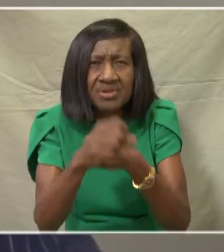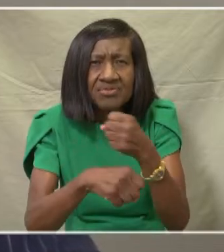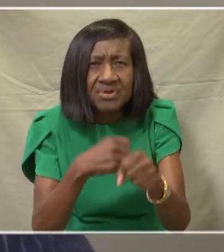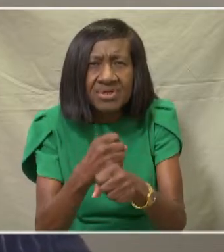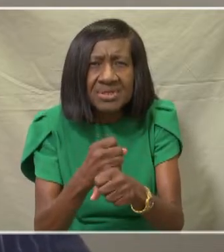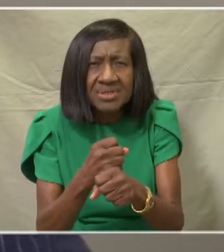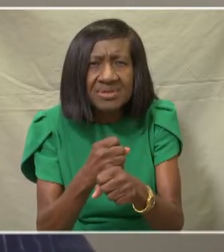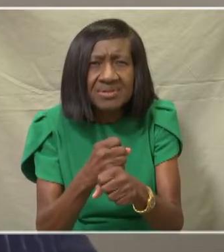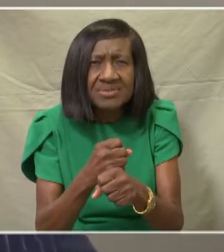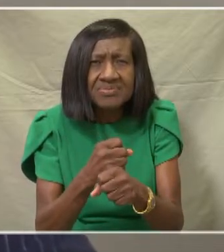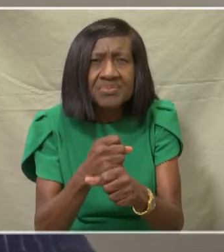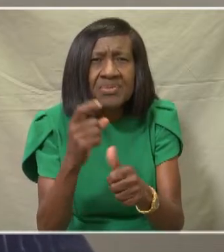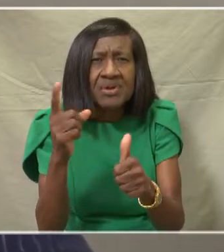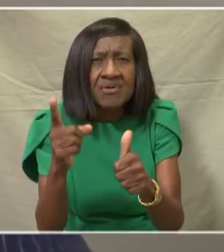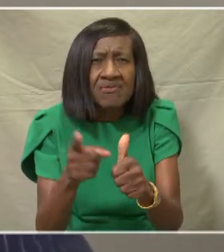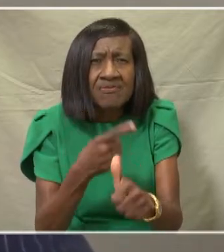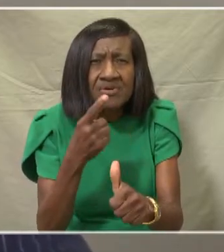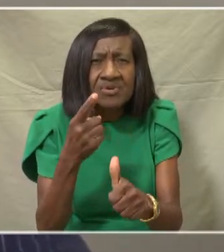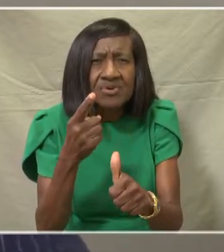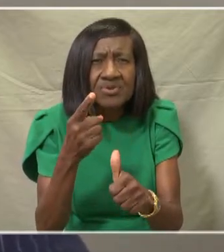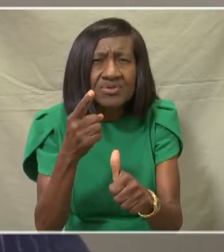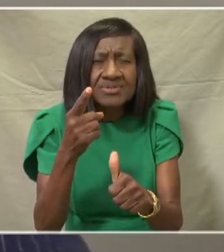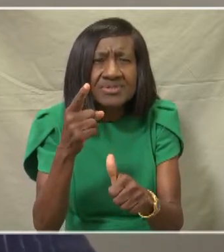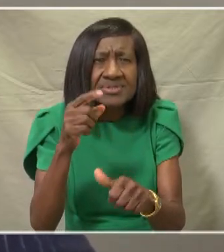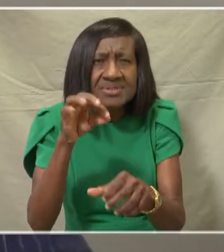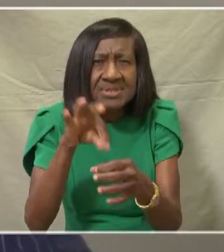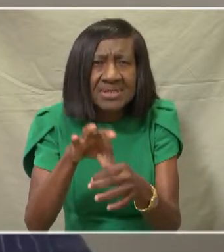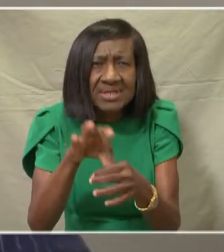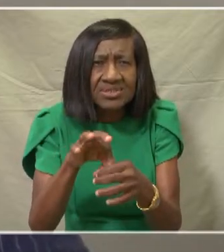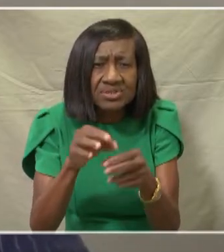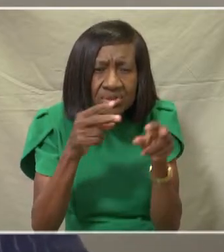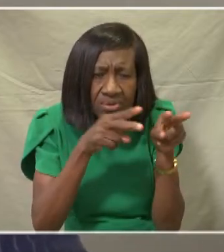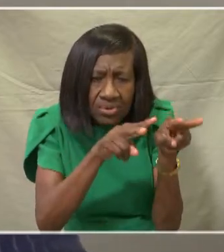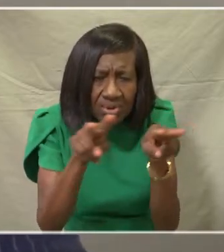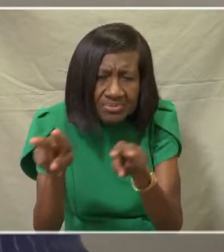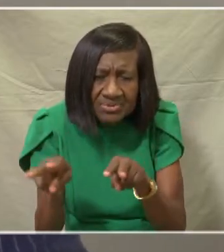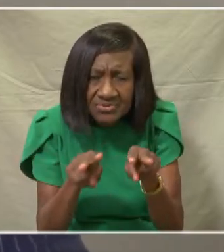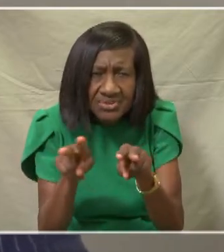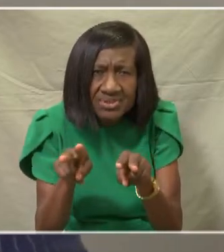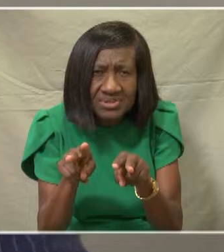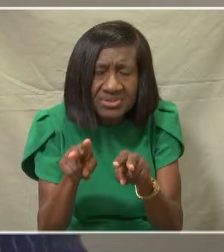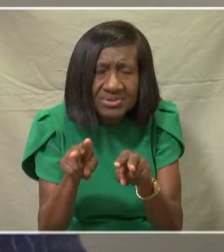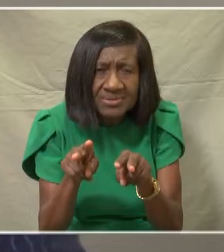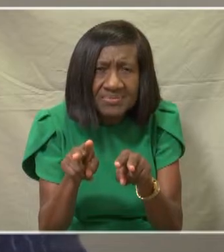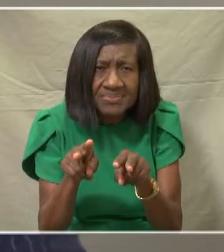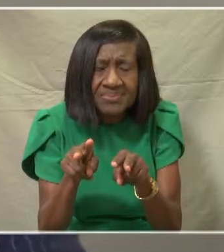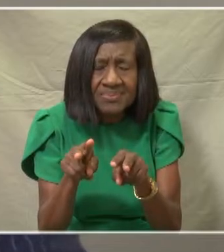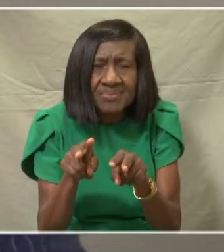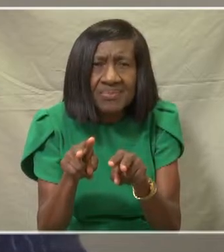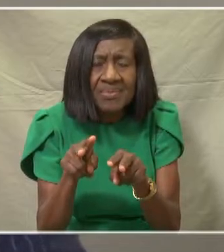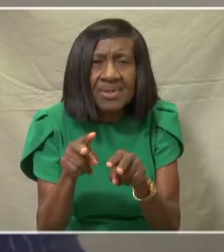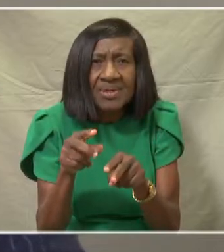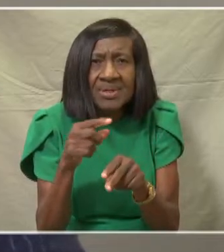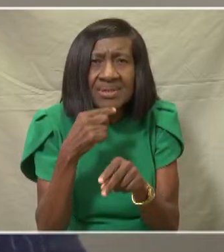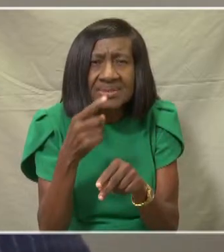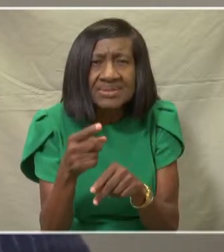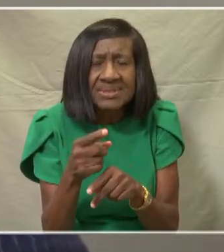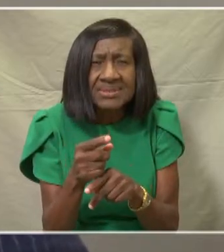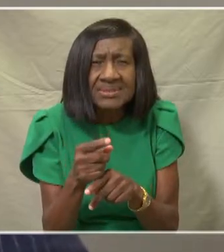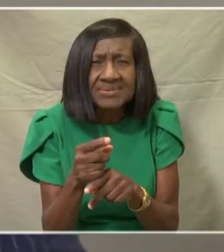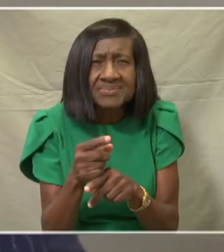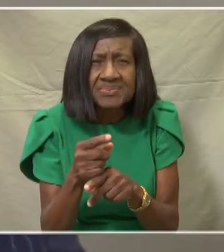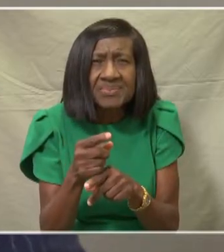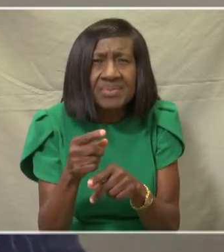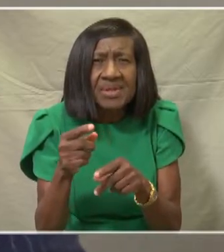BIMR came for its first election observation mission here, the Convention on Corruption had not yet been extended to the Cayman Islands. So